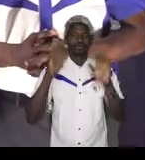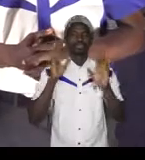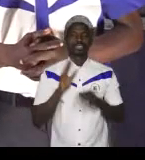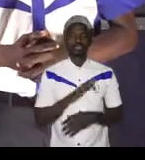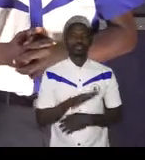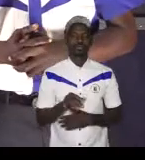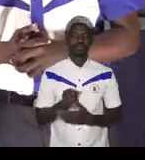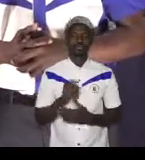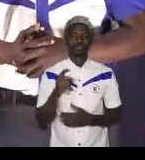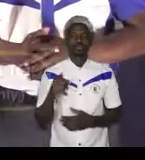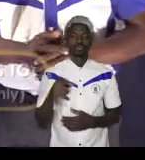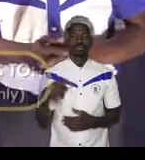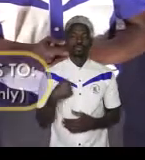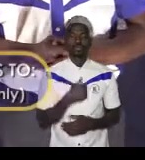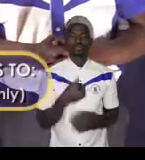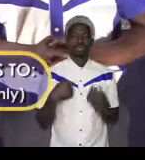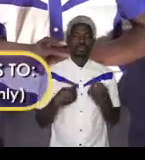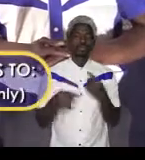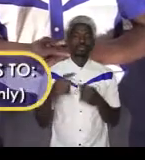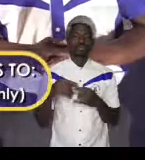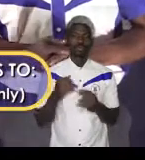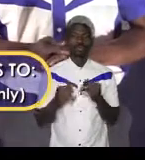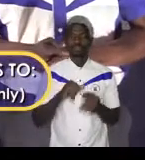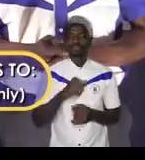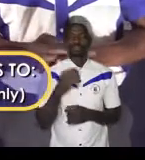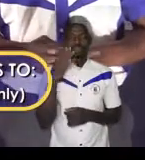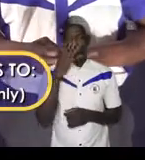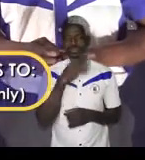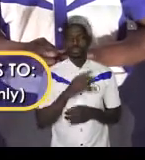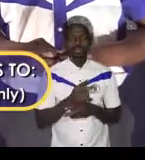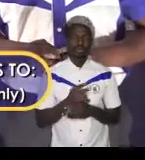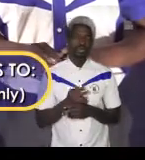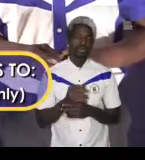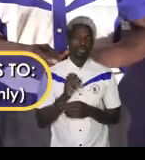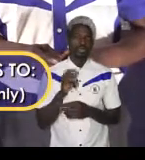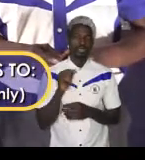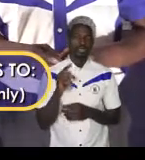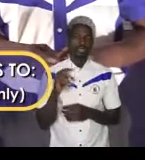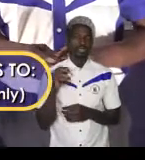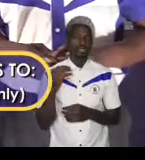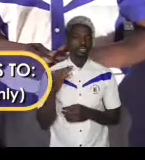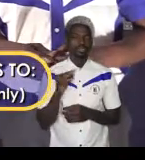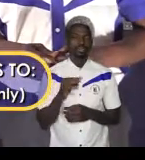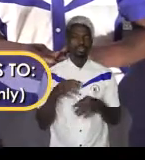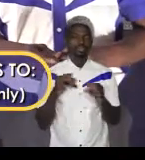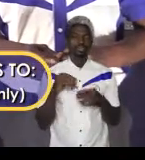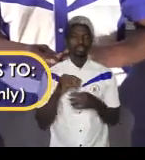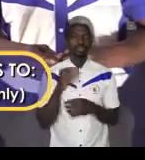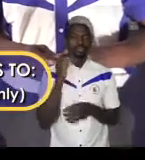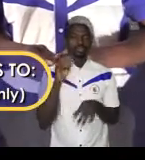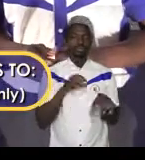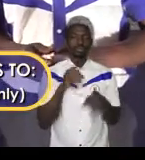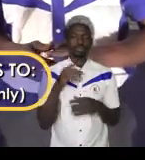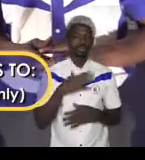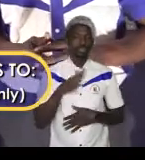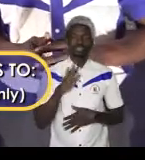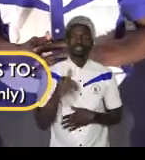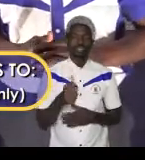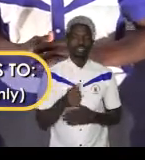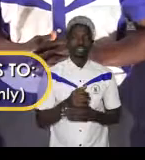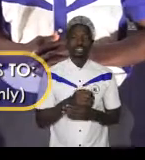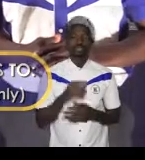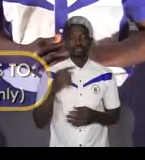My wonderful pupils, we have come to the end of another beautifully packaged edition on the classroom in your home. Did you